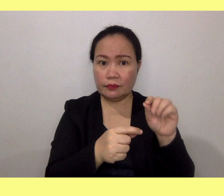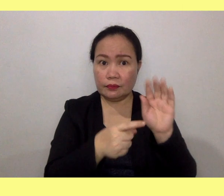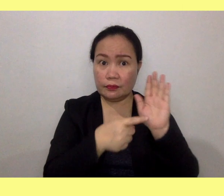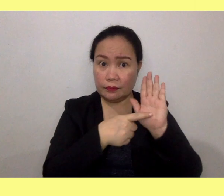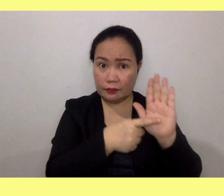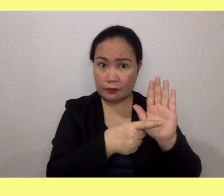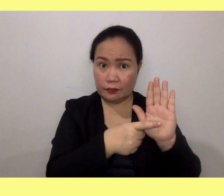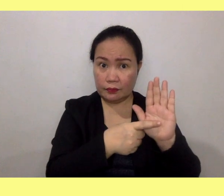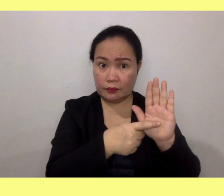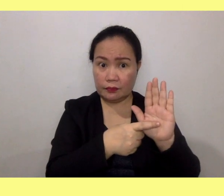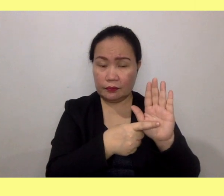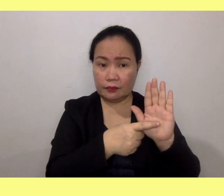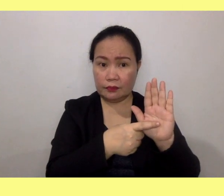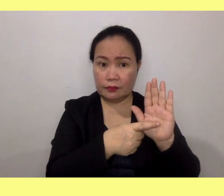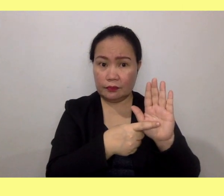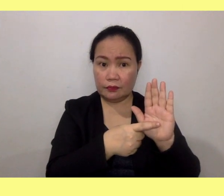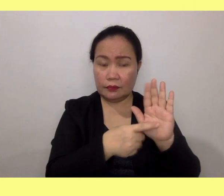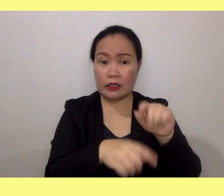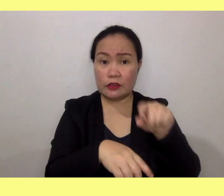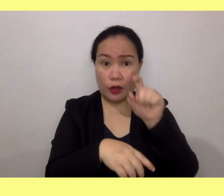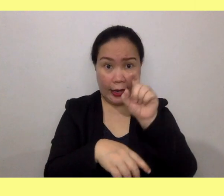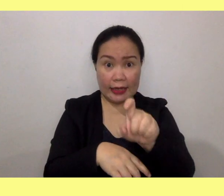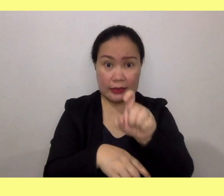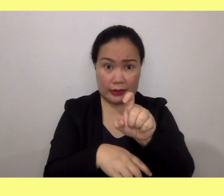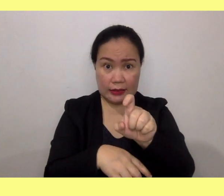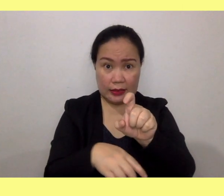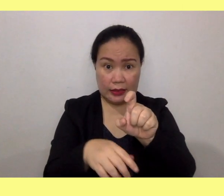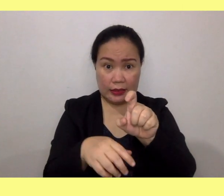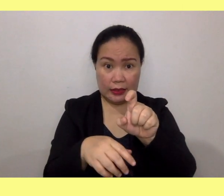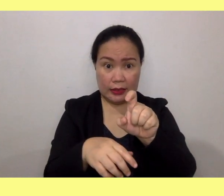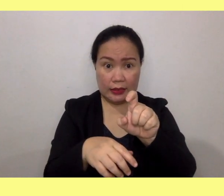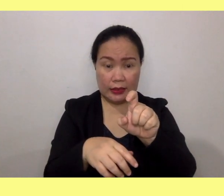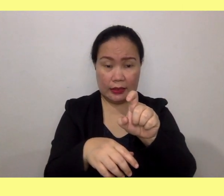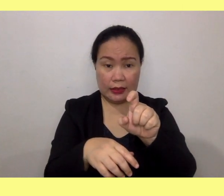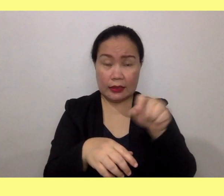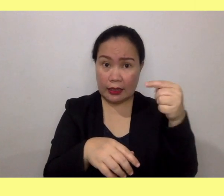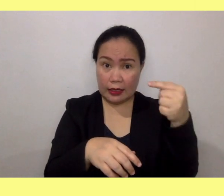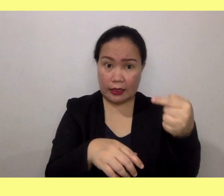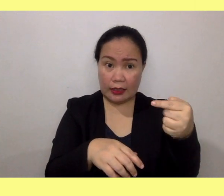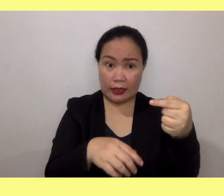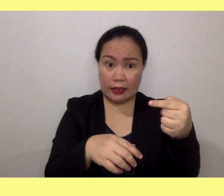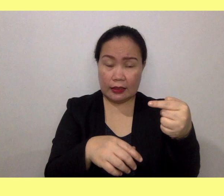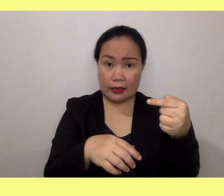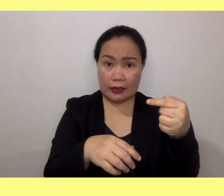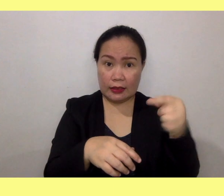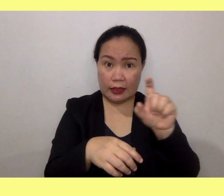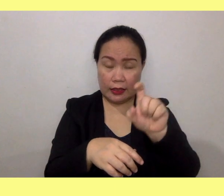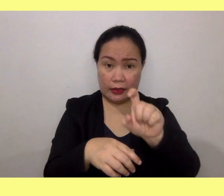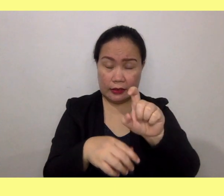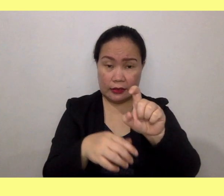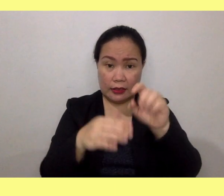negative y, your x is greater than negative 5.